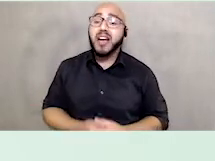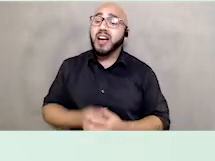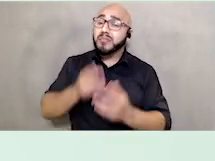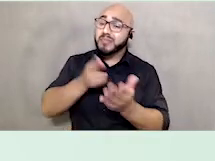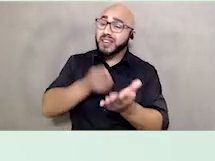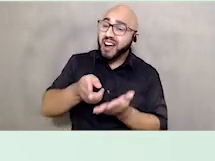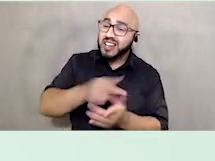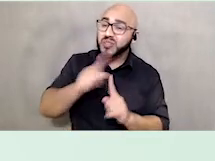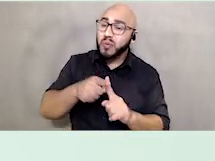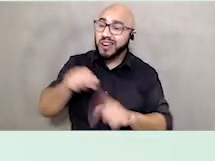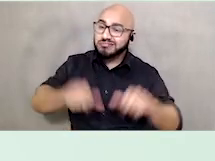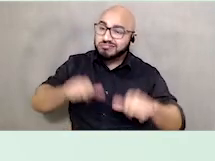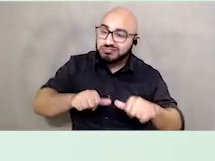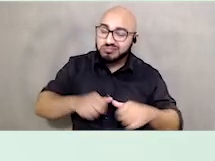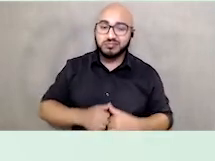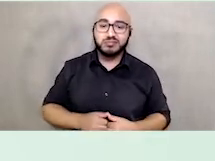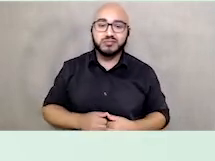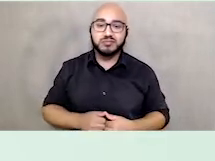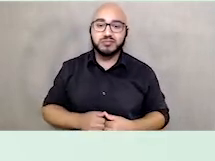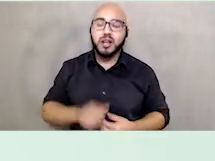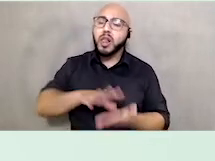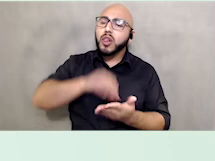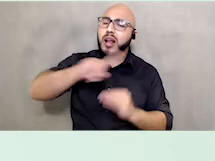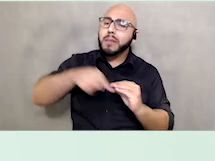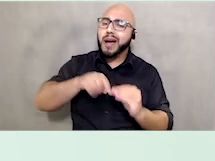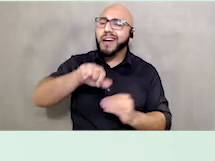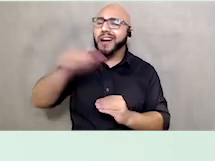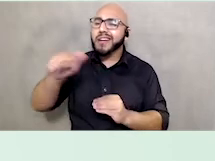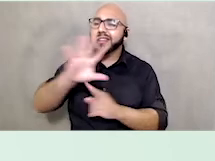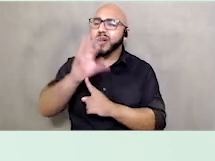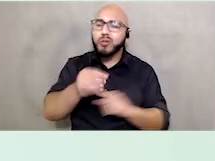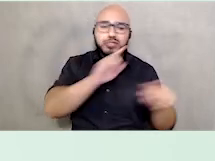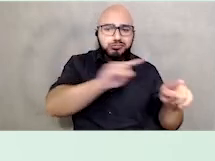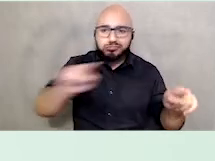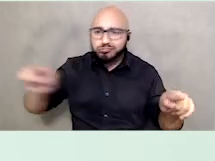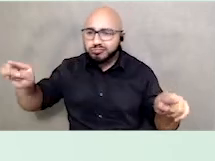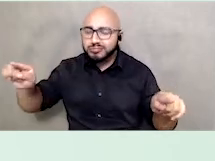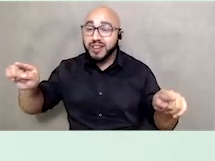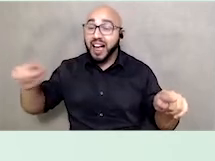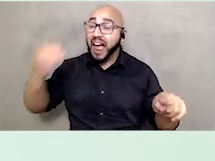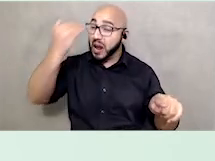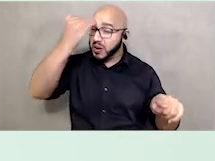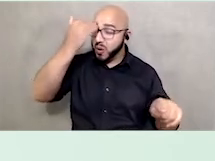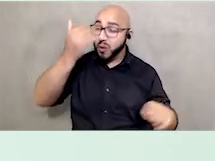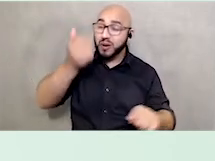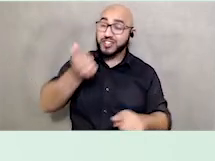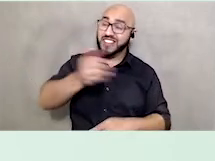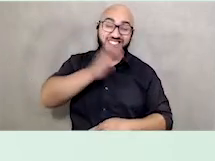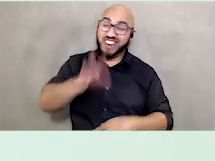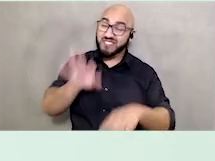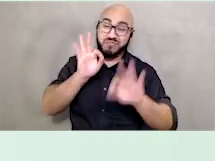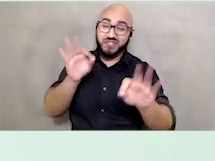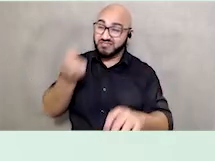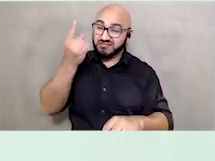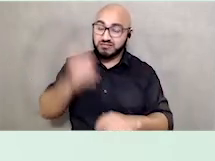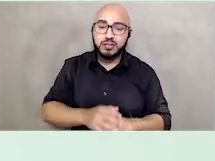something. Learn about other cultures with the awareness that you'll never reach perfect understanding. Ask the people in your life if you